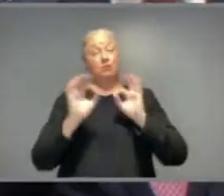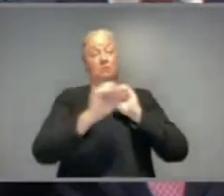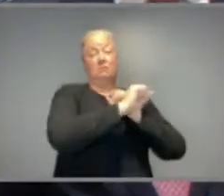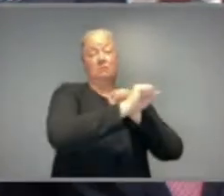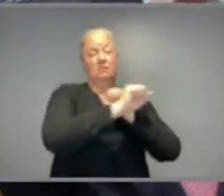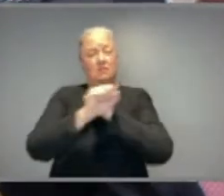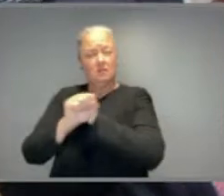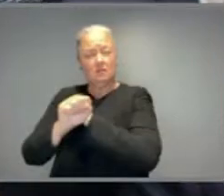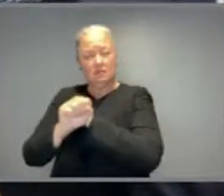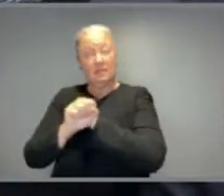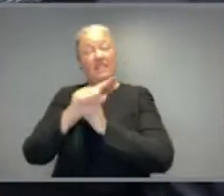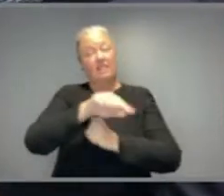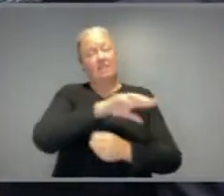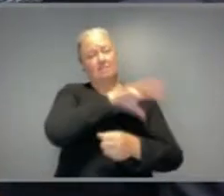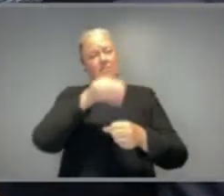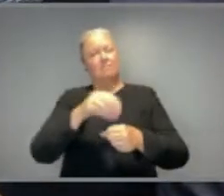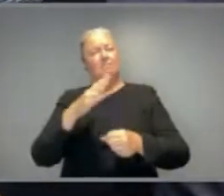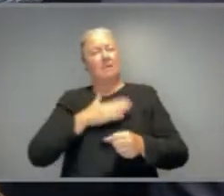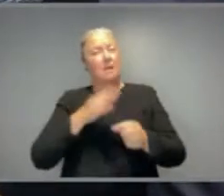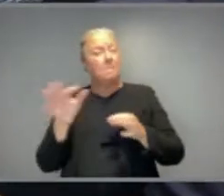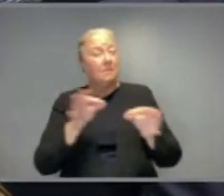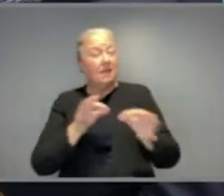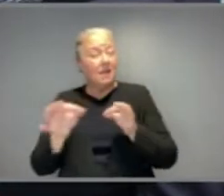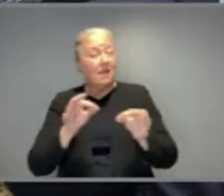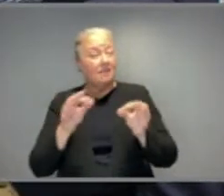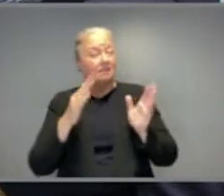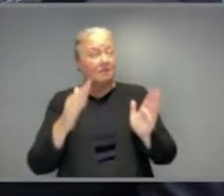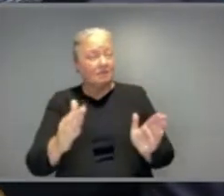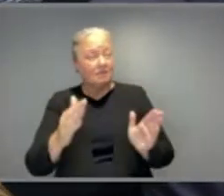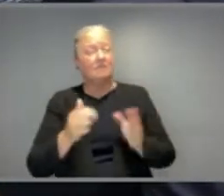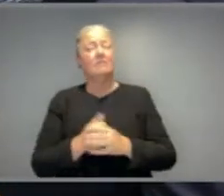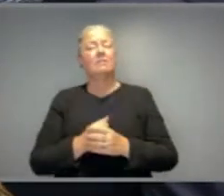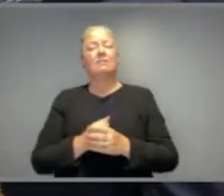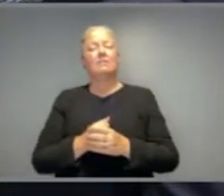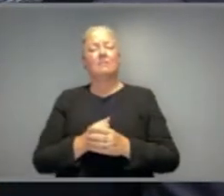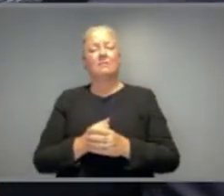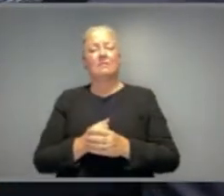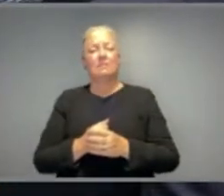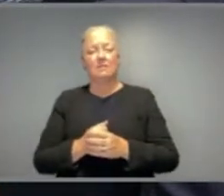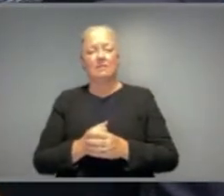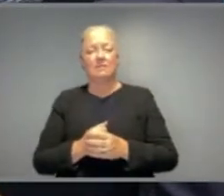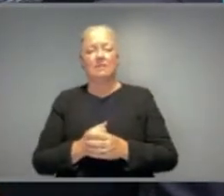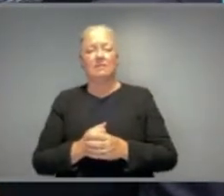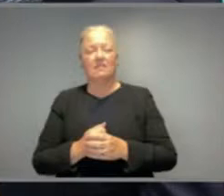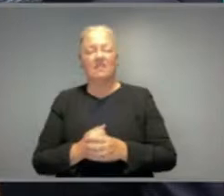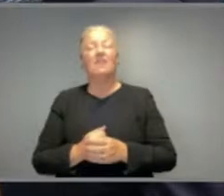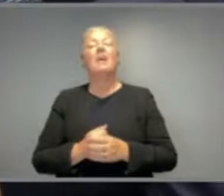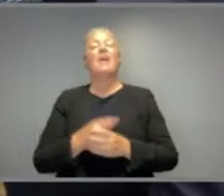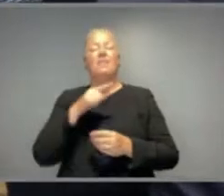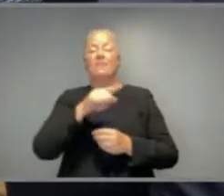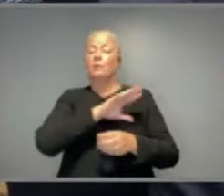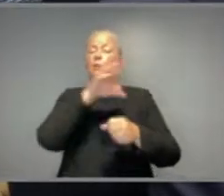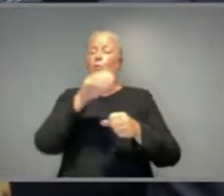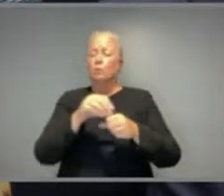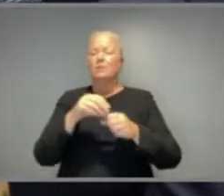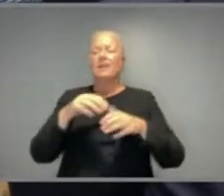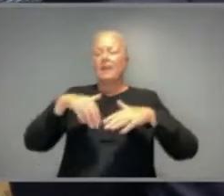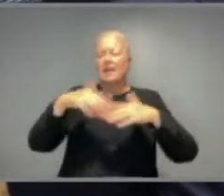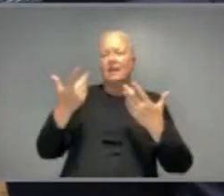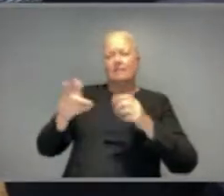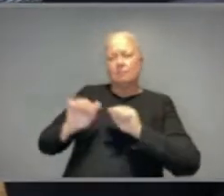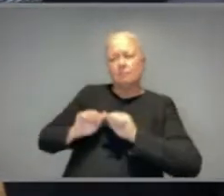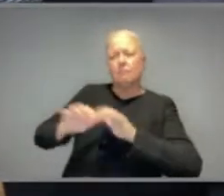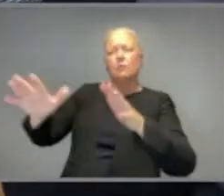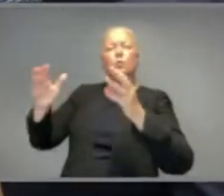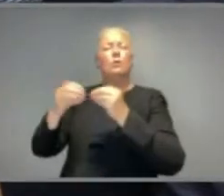strategy. It also sits over events like hotspot outbreaks and those sorts of things. The shift in strategy